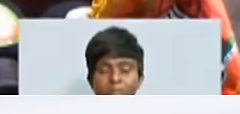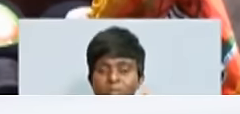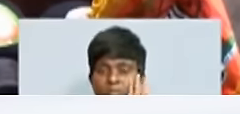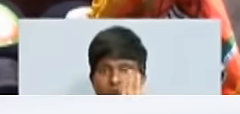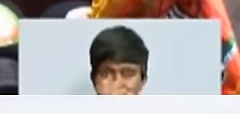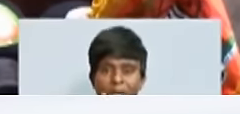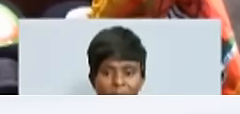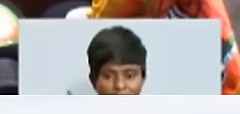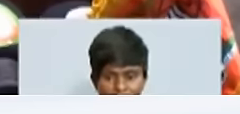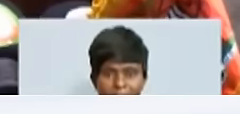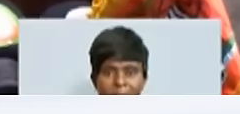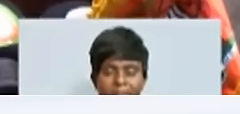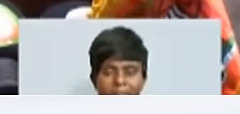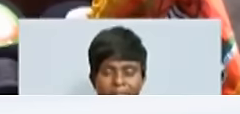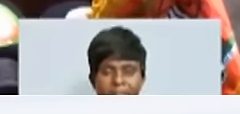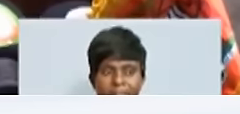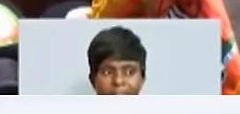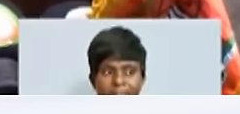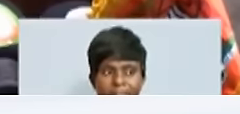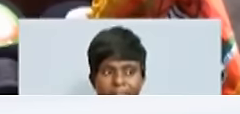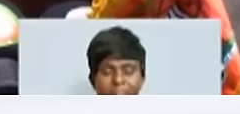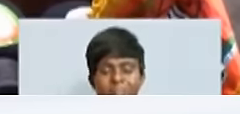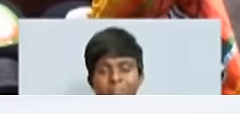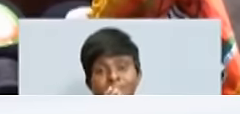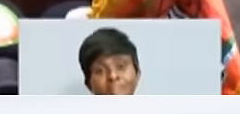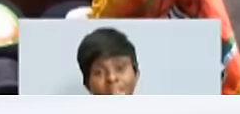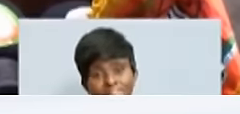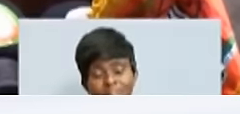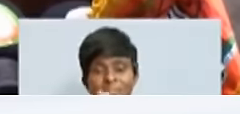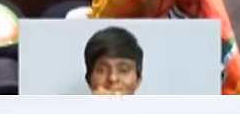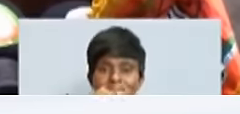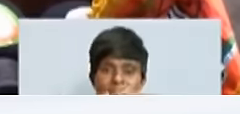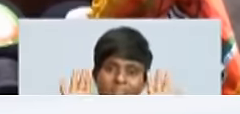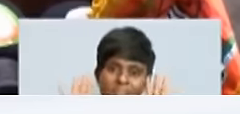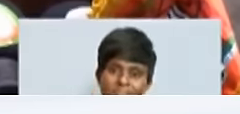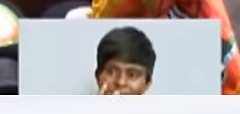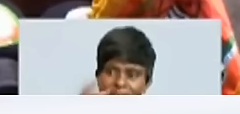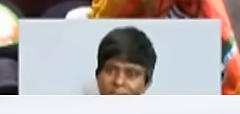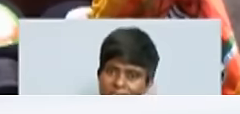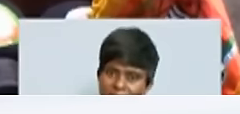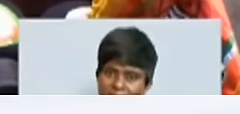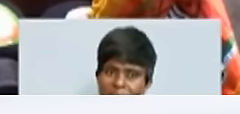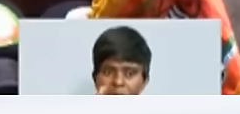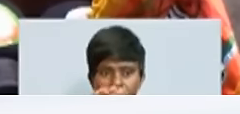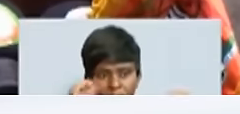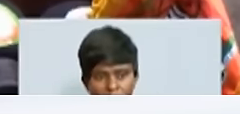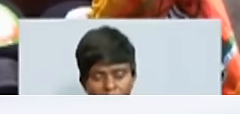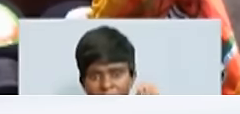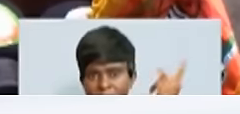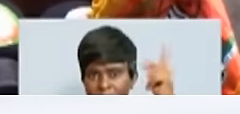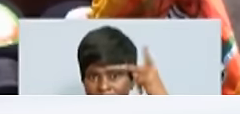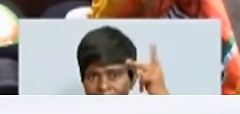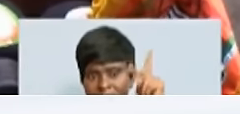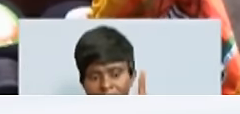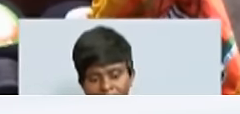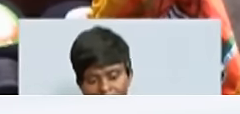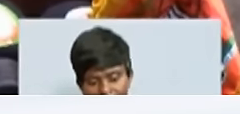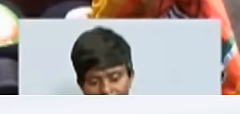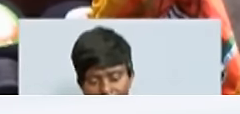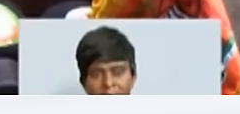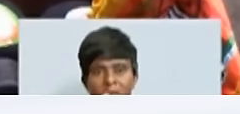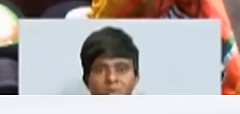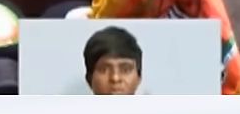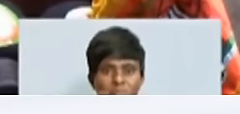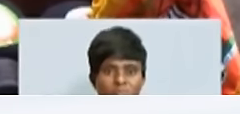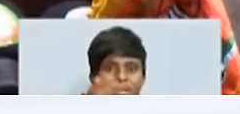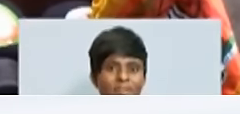exhibited so far. It was gratifying, Madam Speaker, to see members of opposing political parties freely